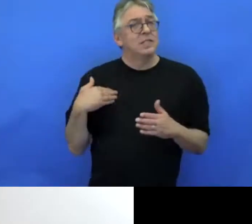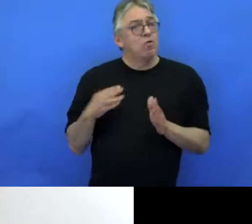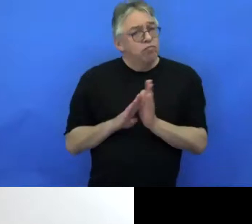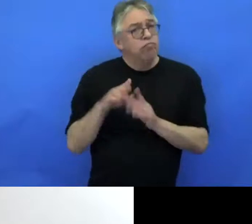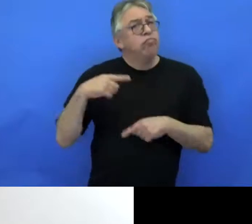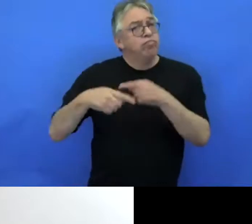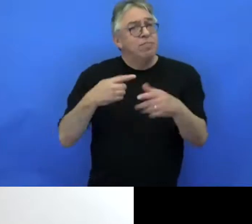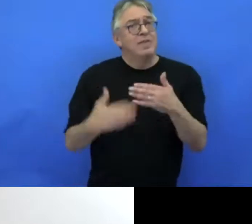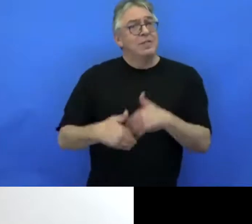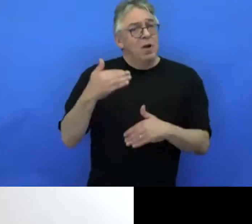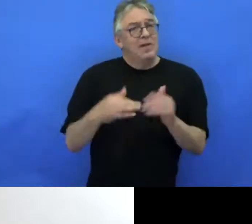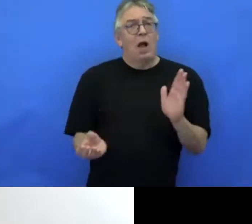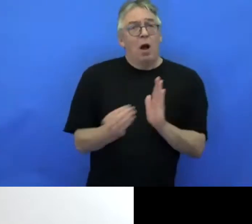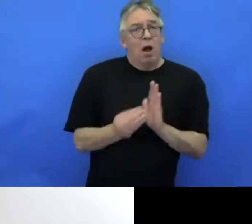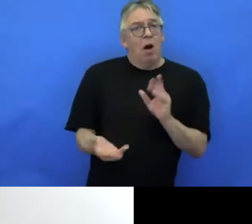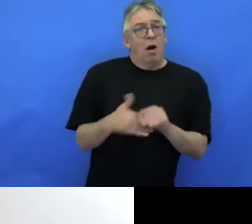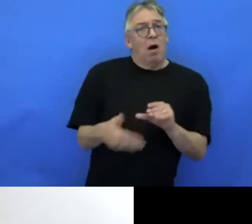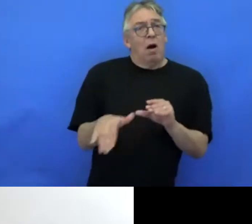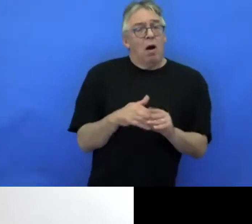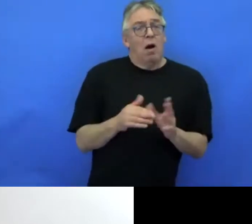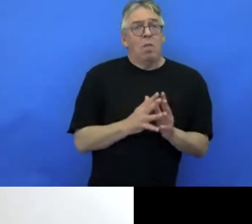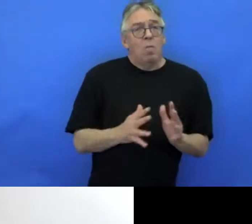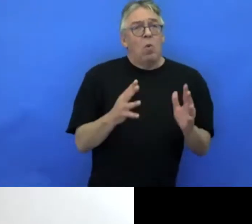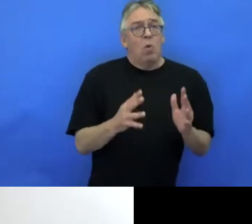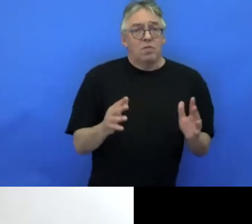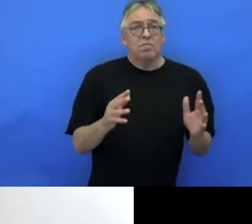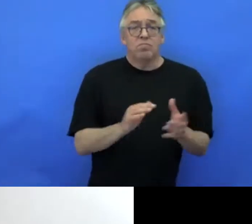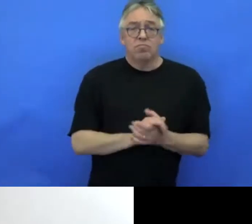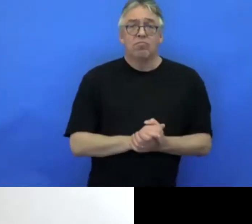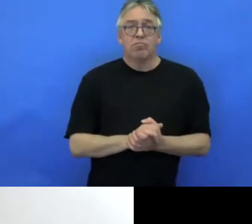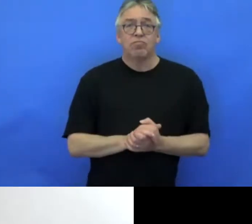specifically, especially on the participation of persons with disabilities,